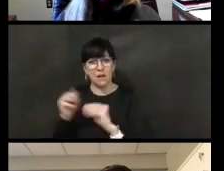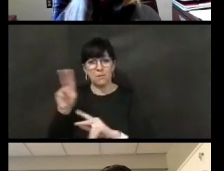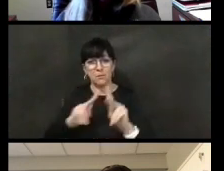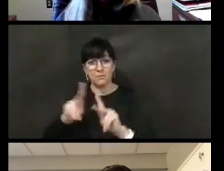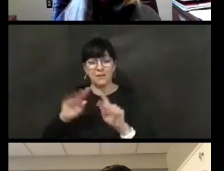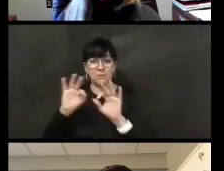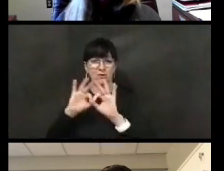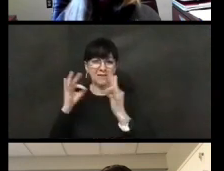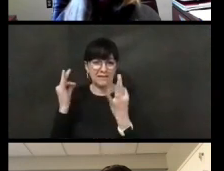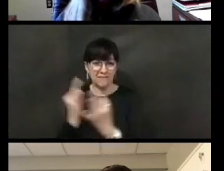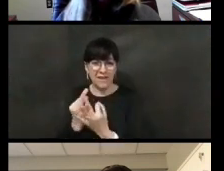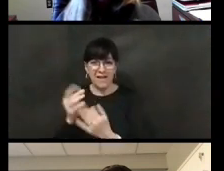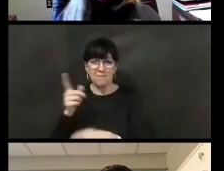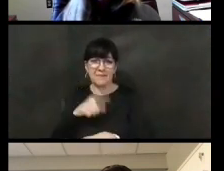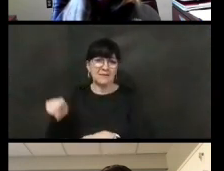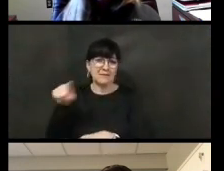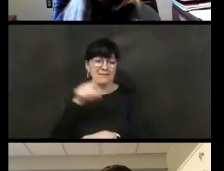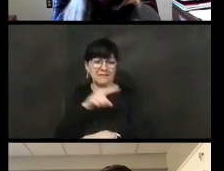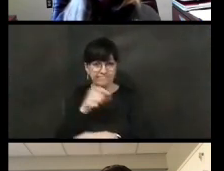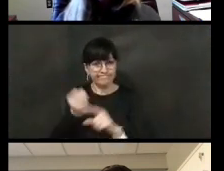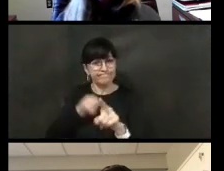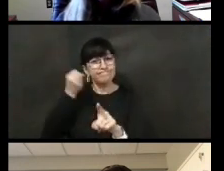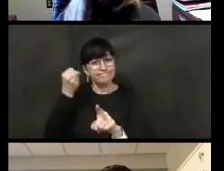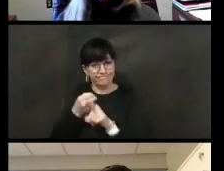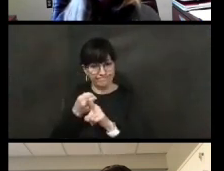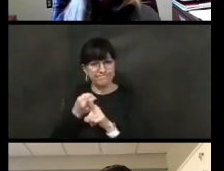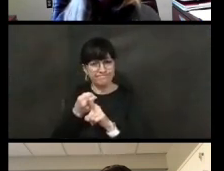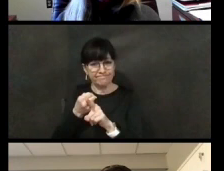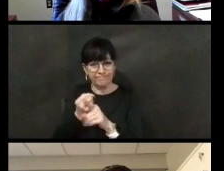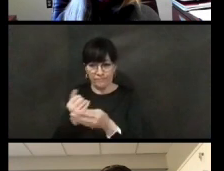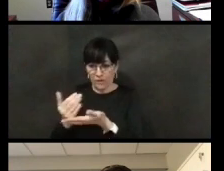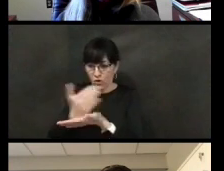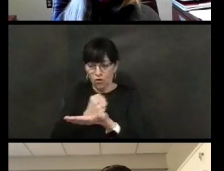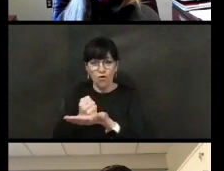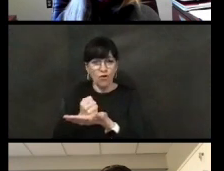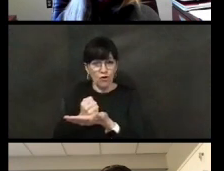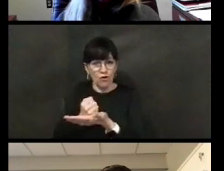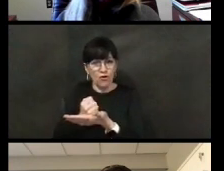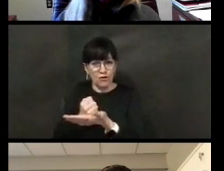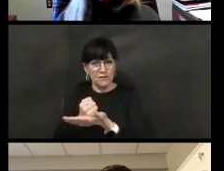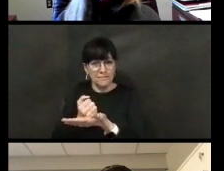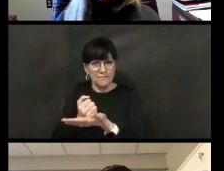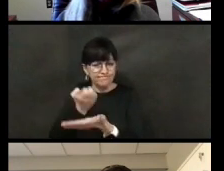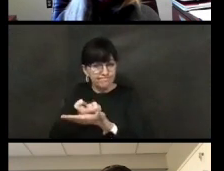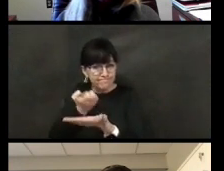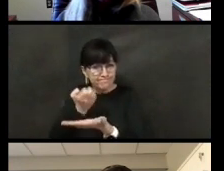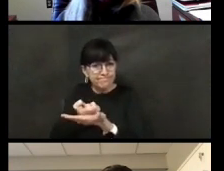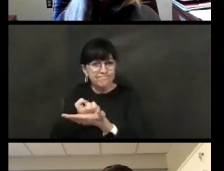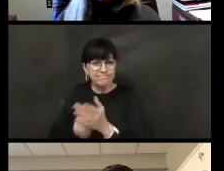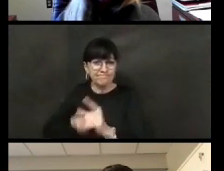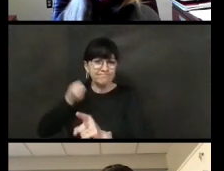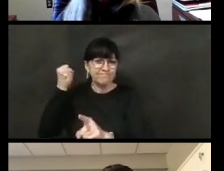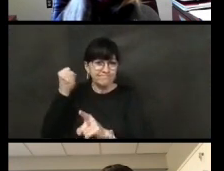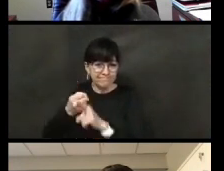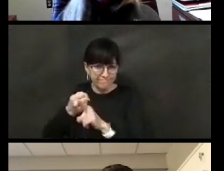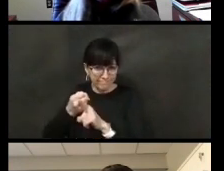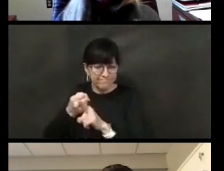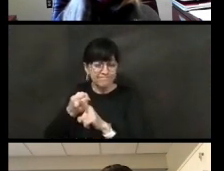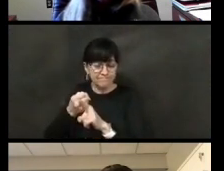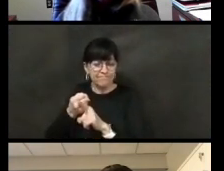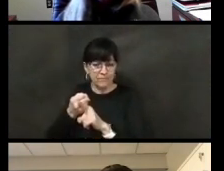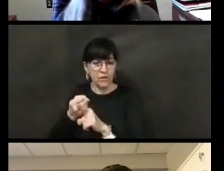a result of many of these closures. So our agency has been focused nonstop on making sure that we can stand up benefits